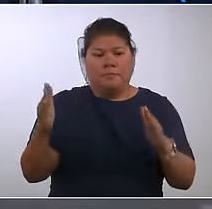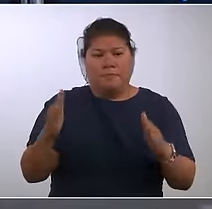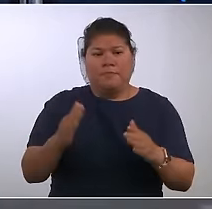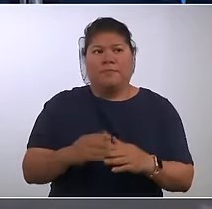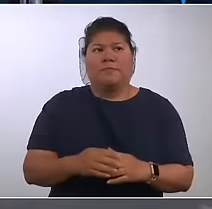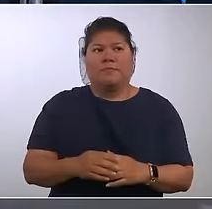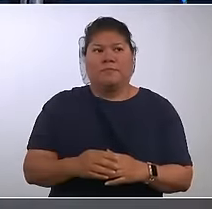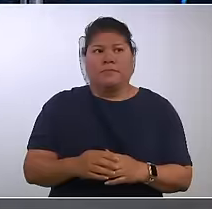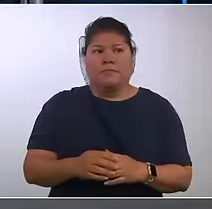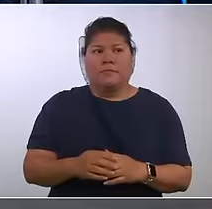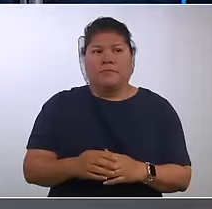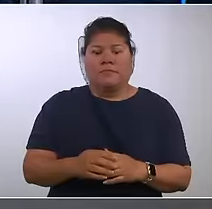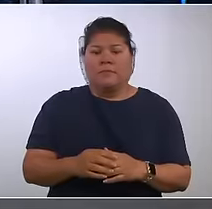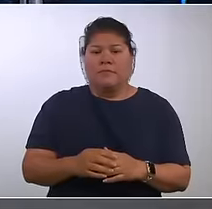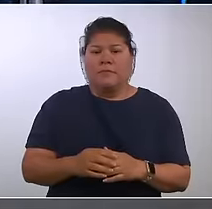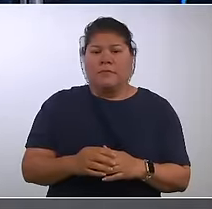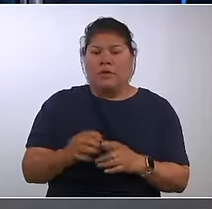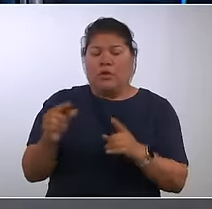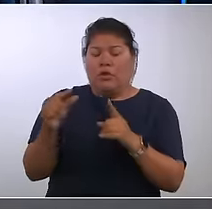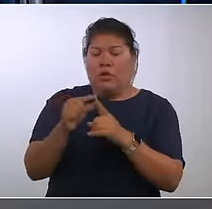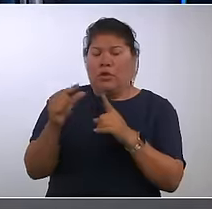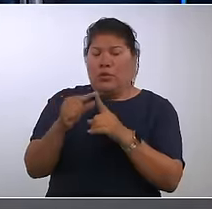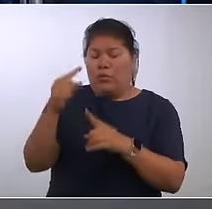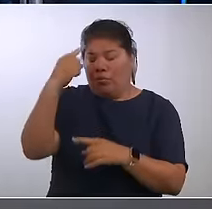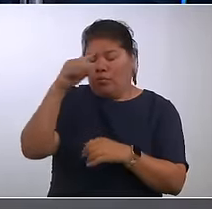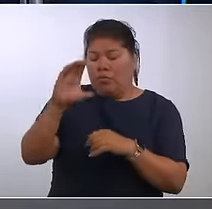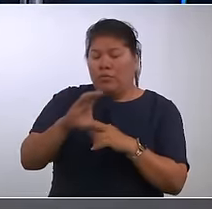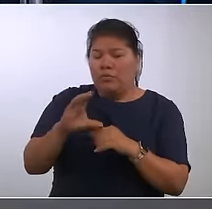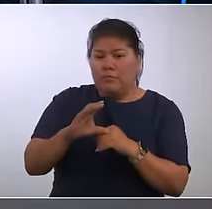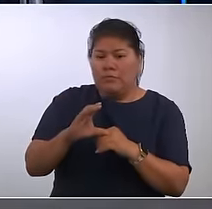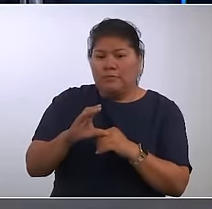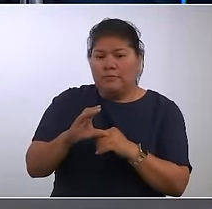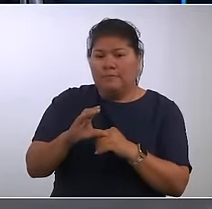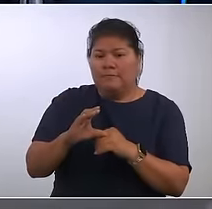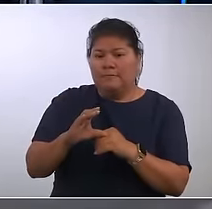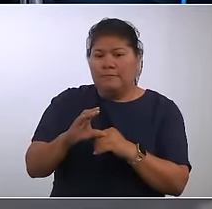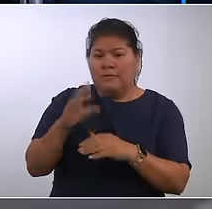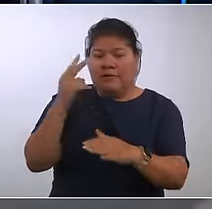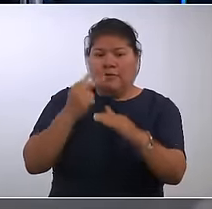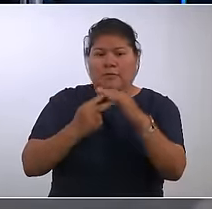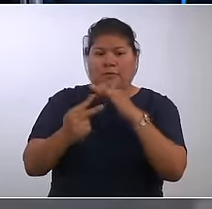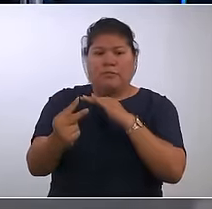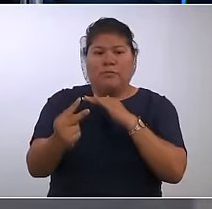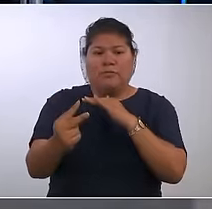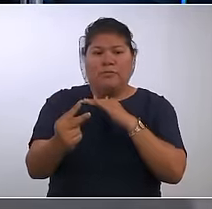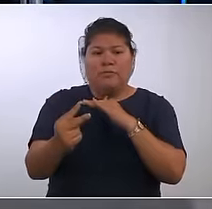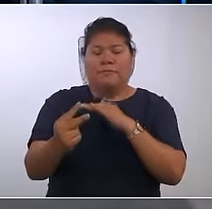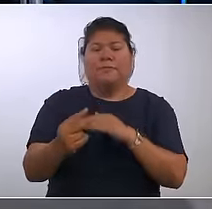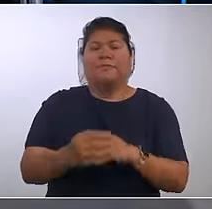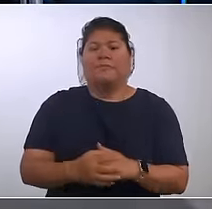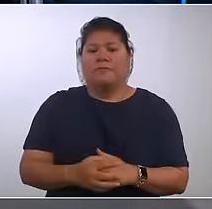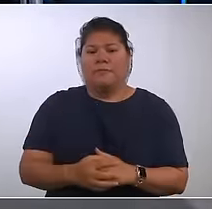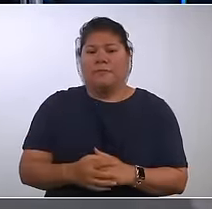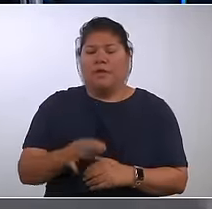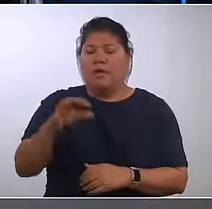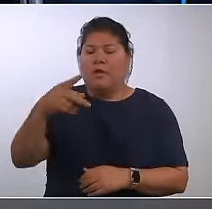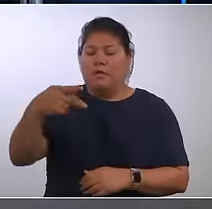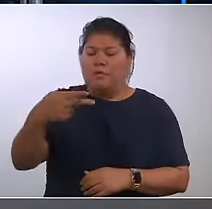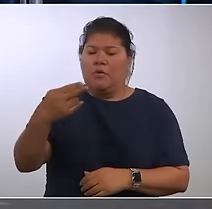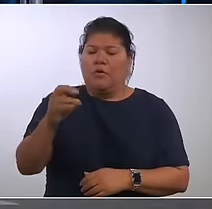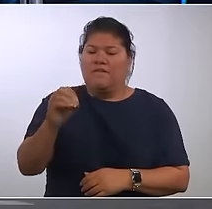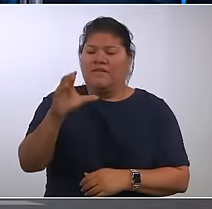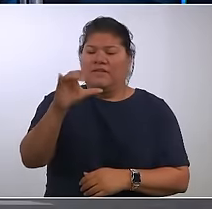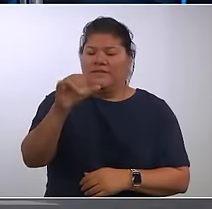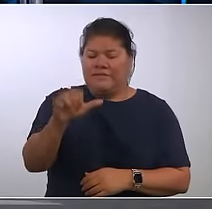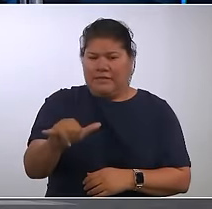prophesy unto the wind. La palabra para la iglesia, the word for the church, es profetiza, is prophesy. Mira tu vecino y